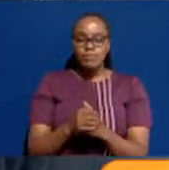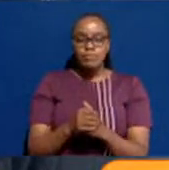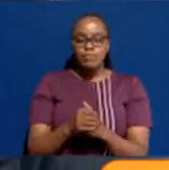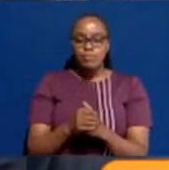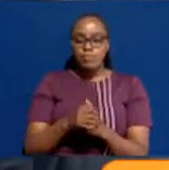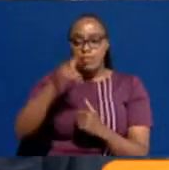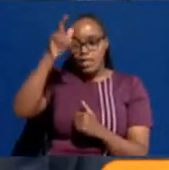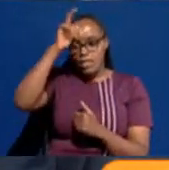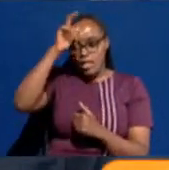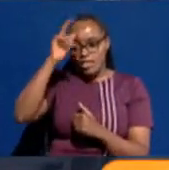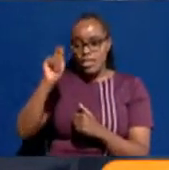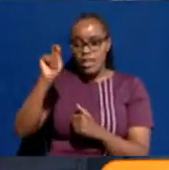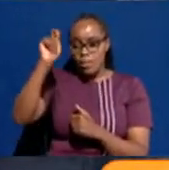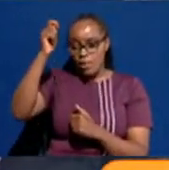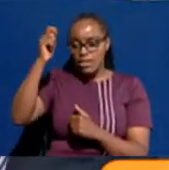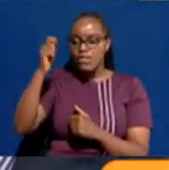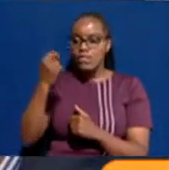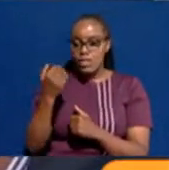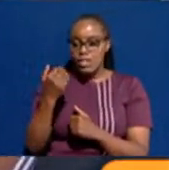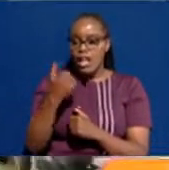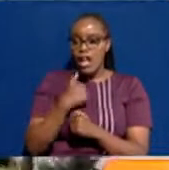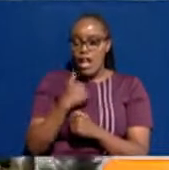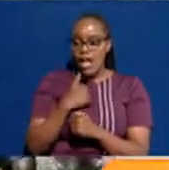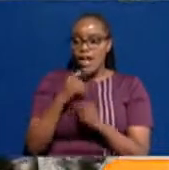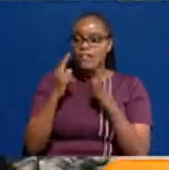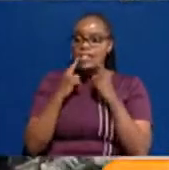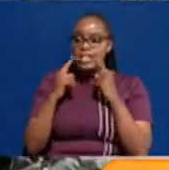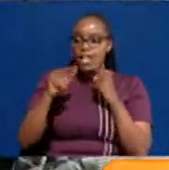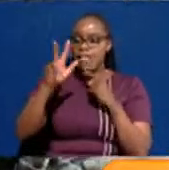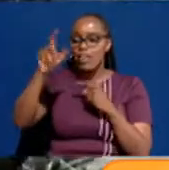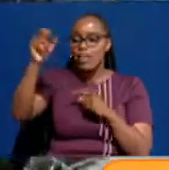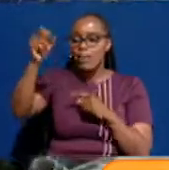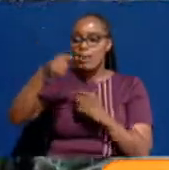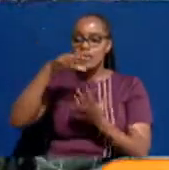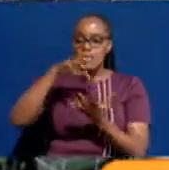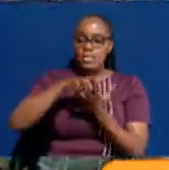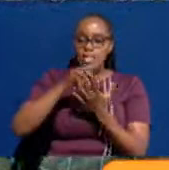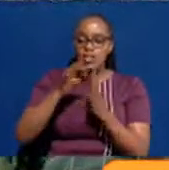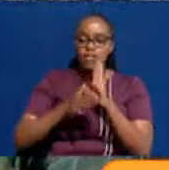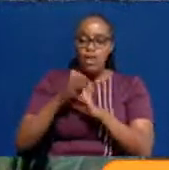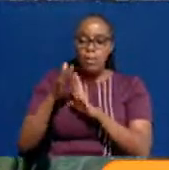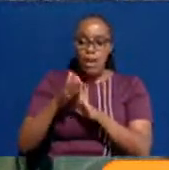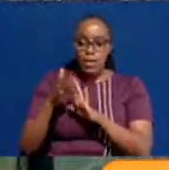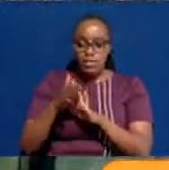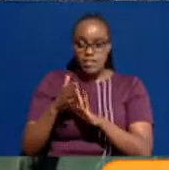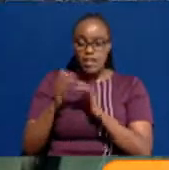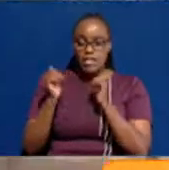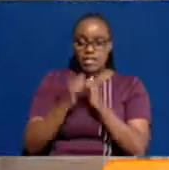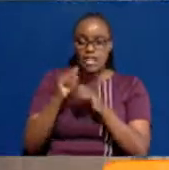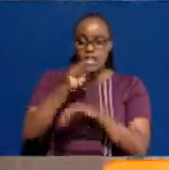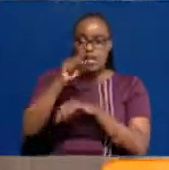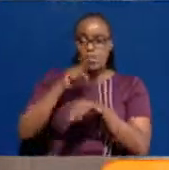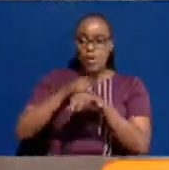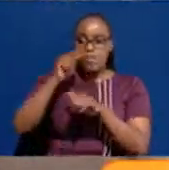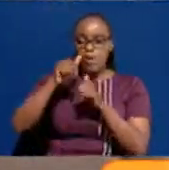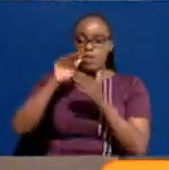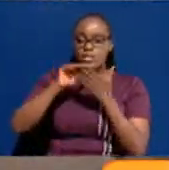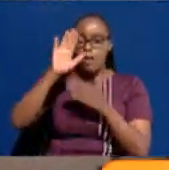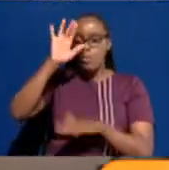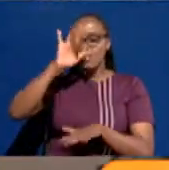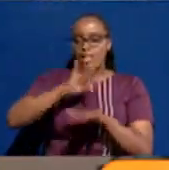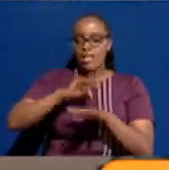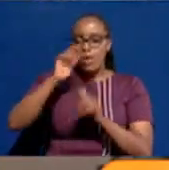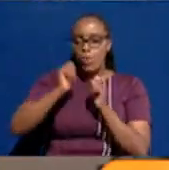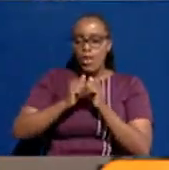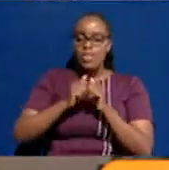Turkey's President Recep Tayyip Erdogan has declared 3 months state of emergency in the 10 provinces most hit by the